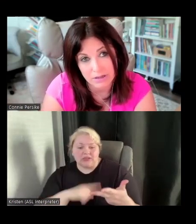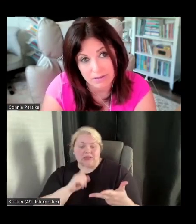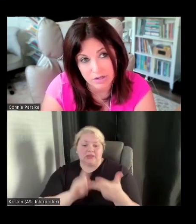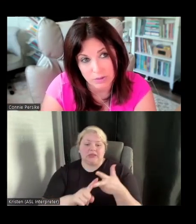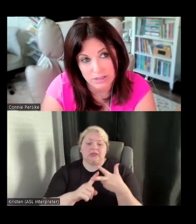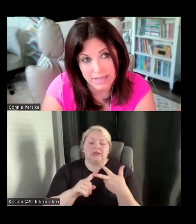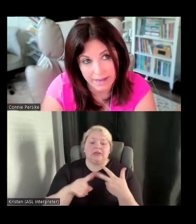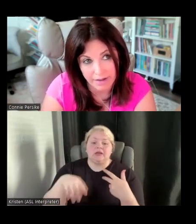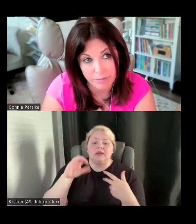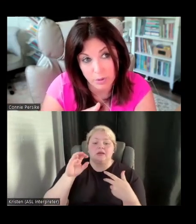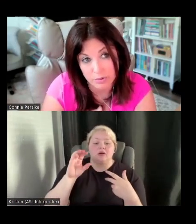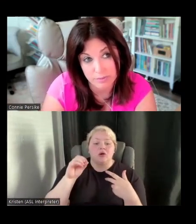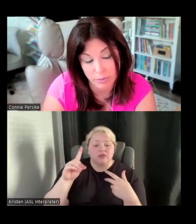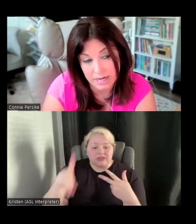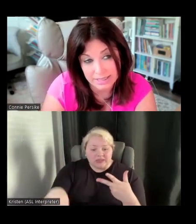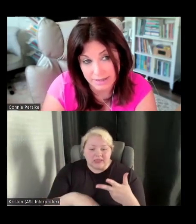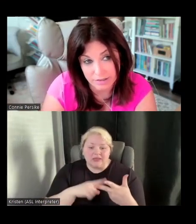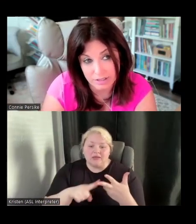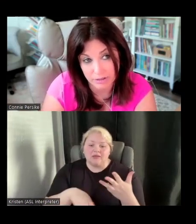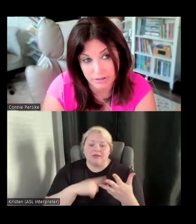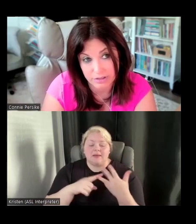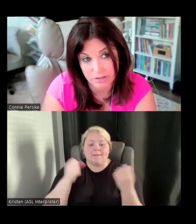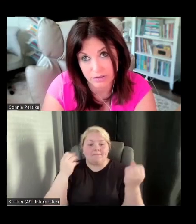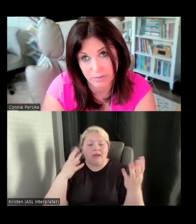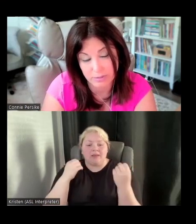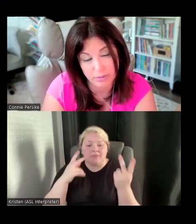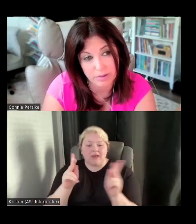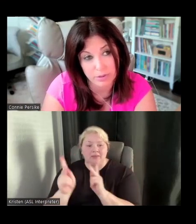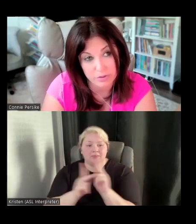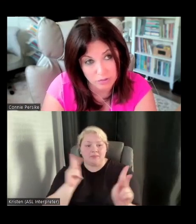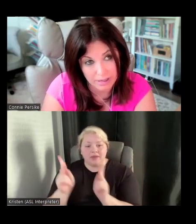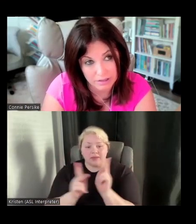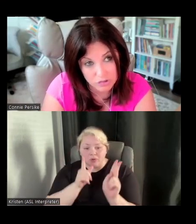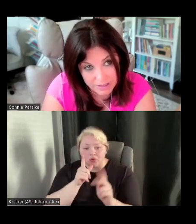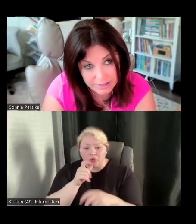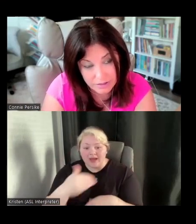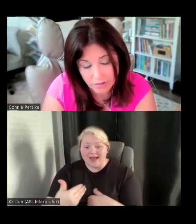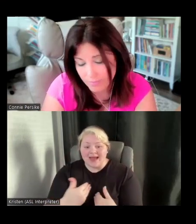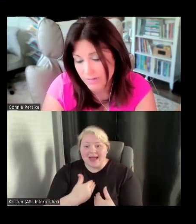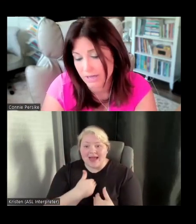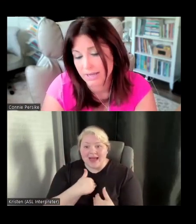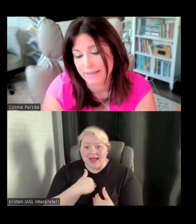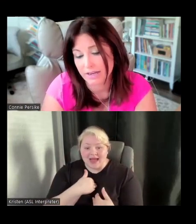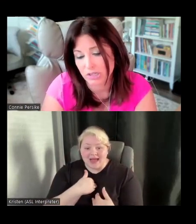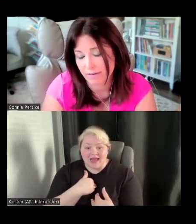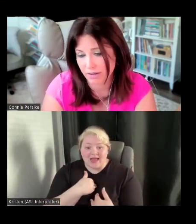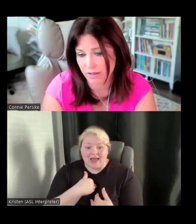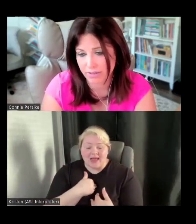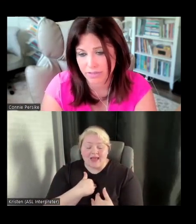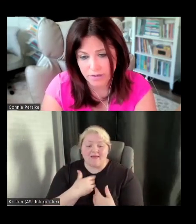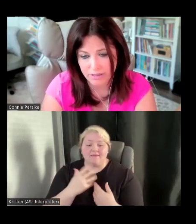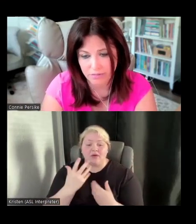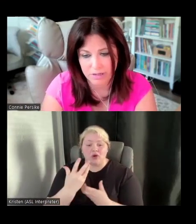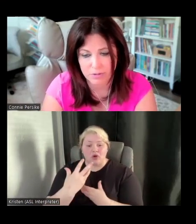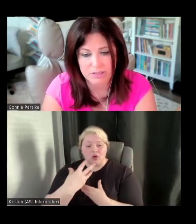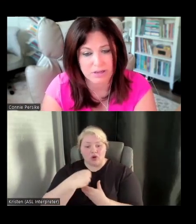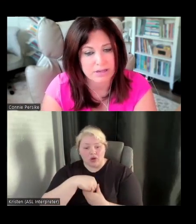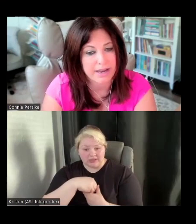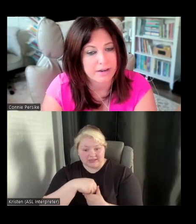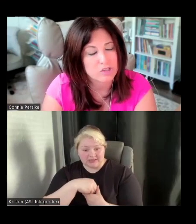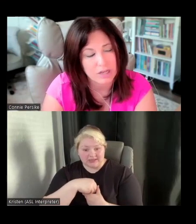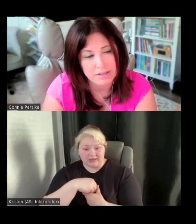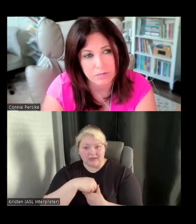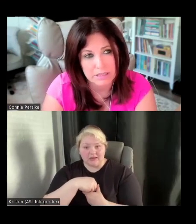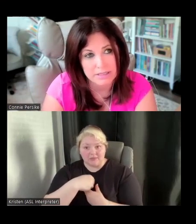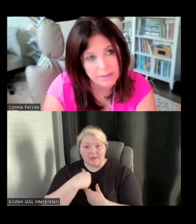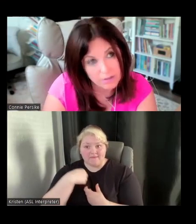autistic individuals have brains that are similar to people with post-traumatic stress syndrome. They actually have a 33%